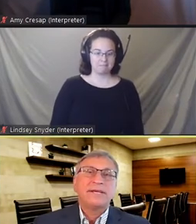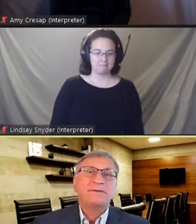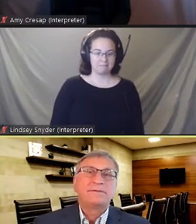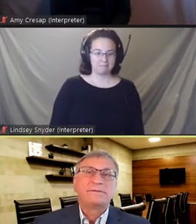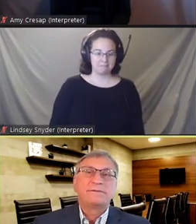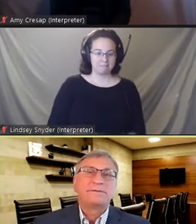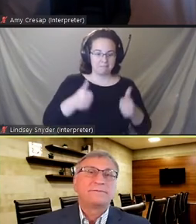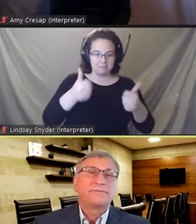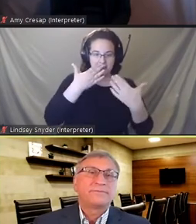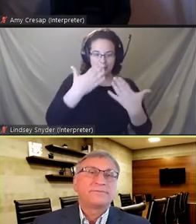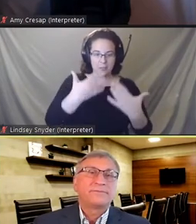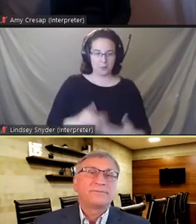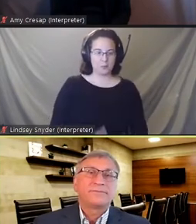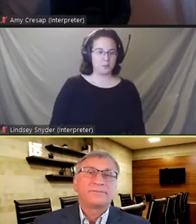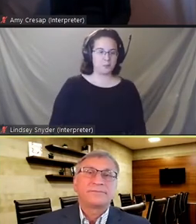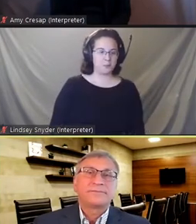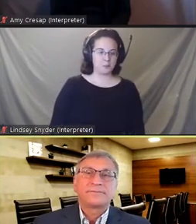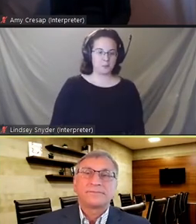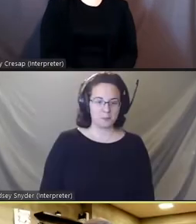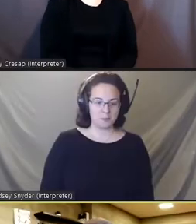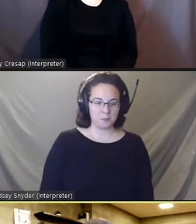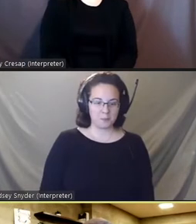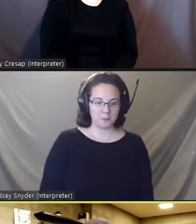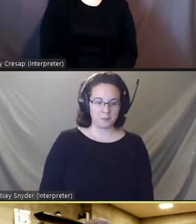Great, thank you.